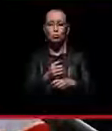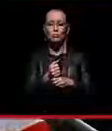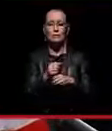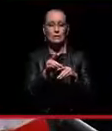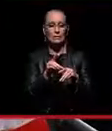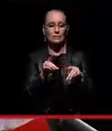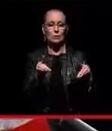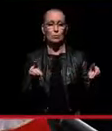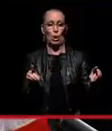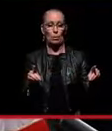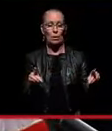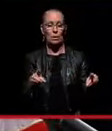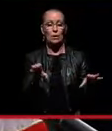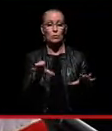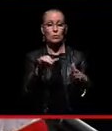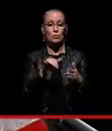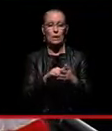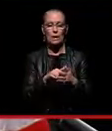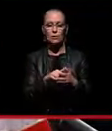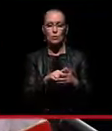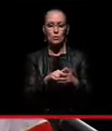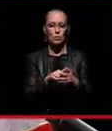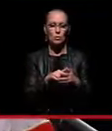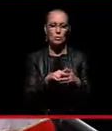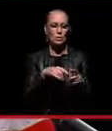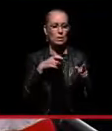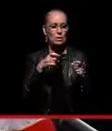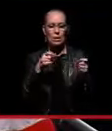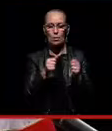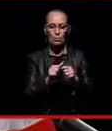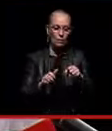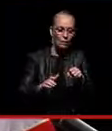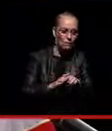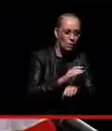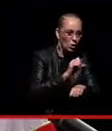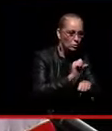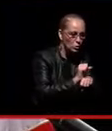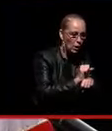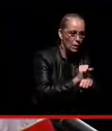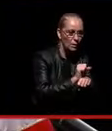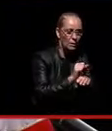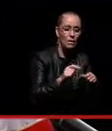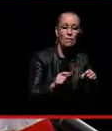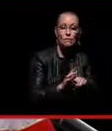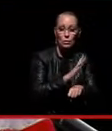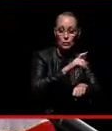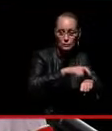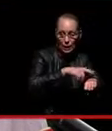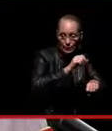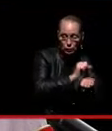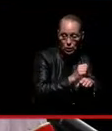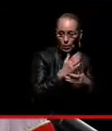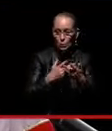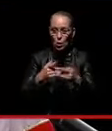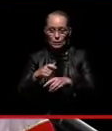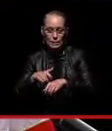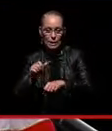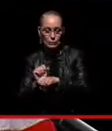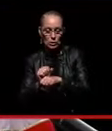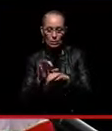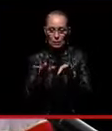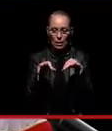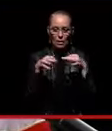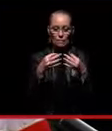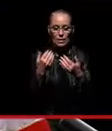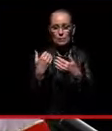To do so, you juggled full and part-time jobs, family responsibilities, financial needs,